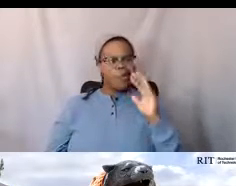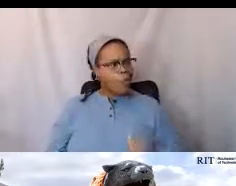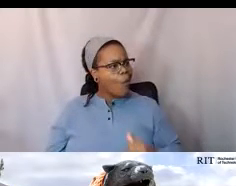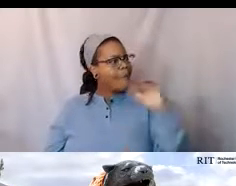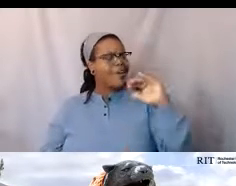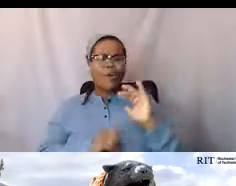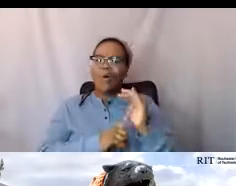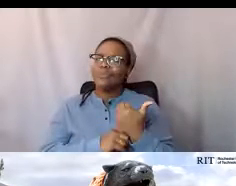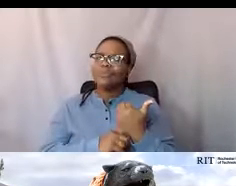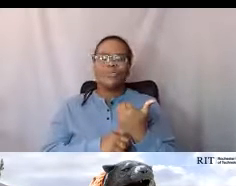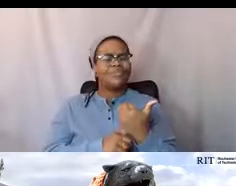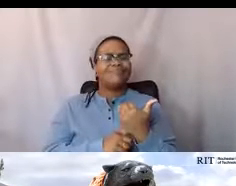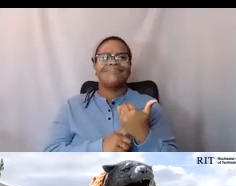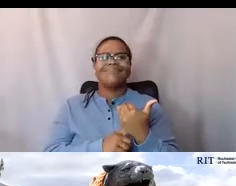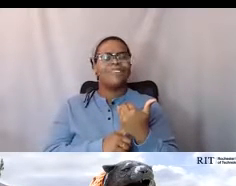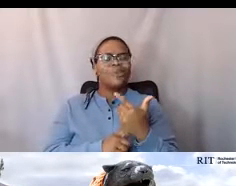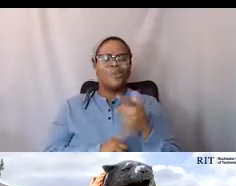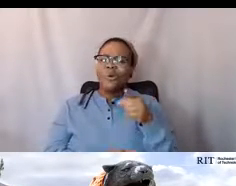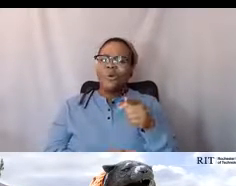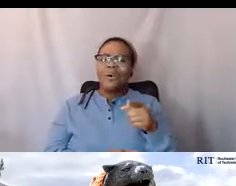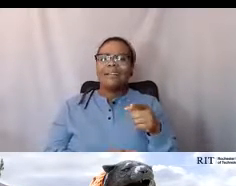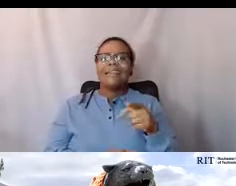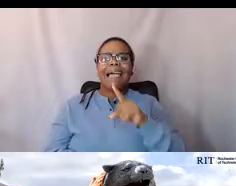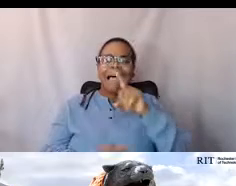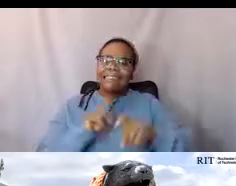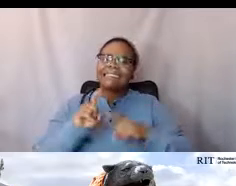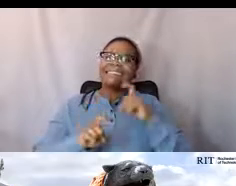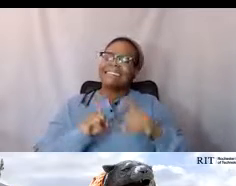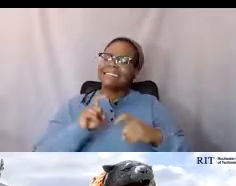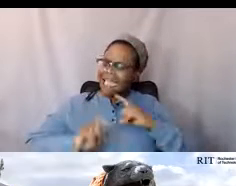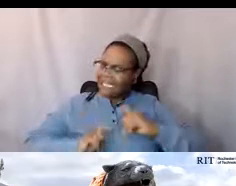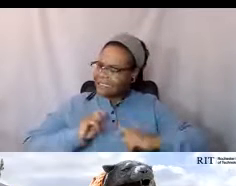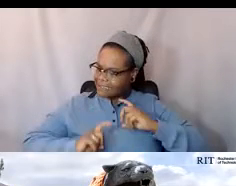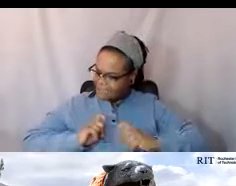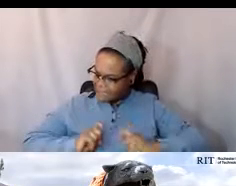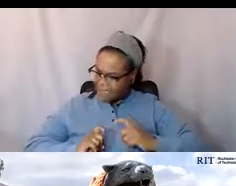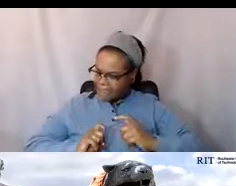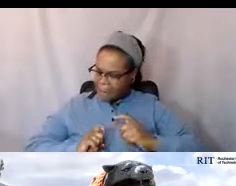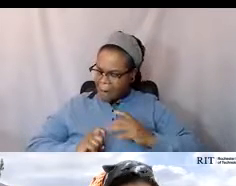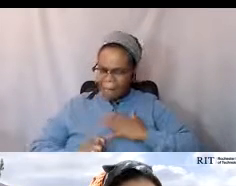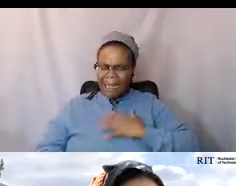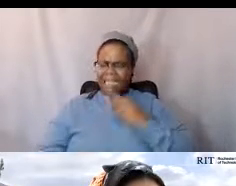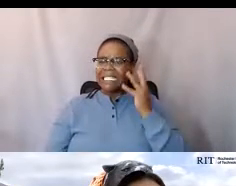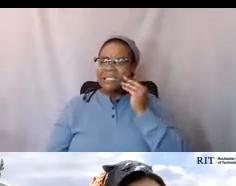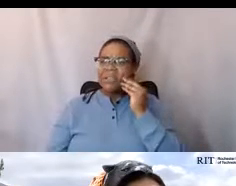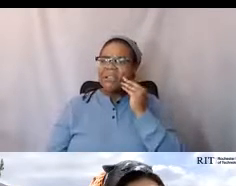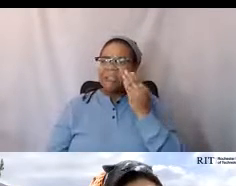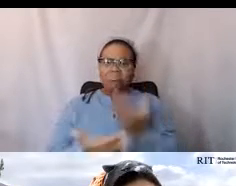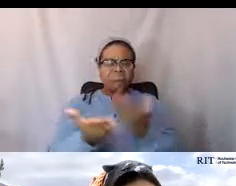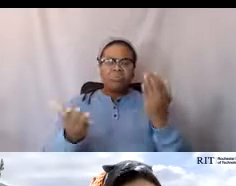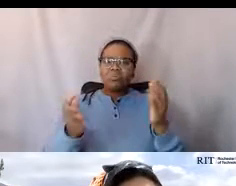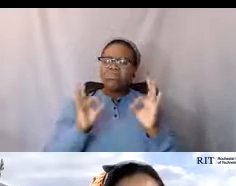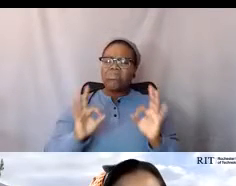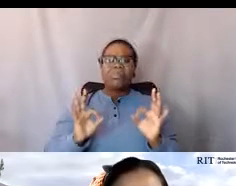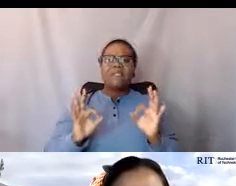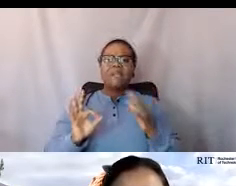time, you would constantly question, does my experience have validity? Does my point of view even